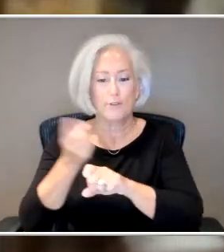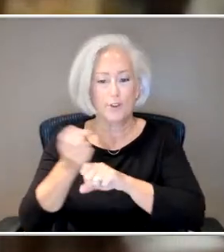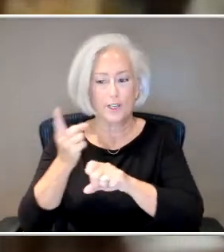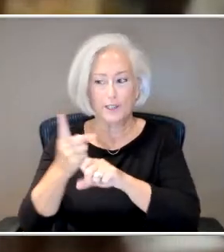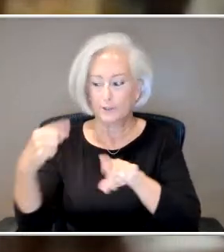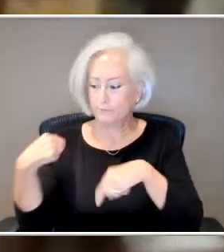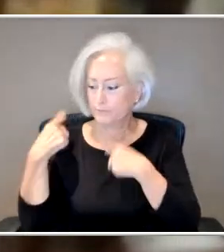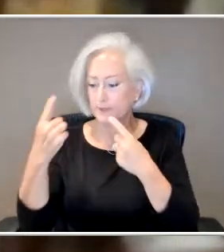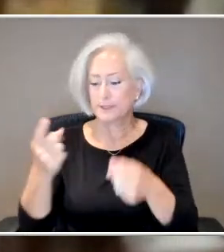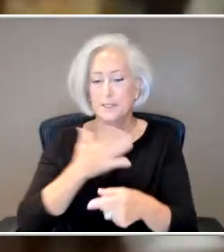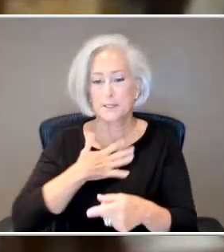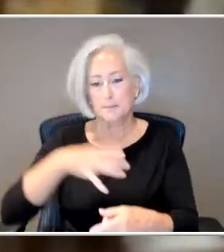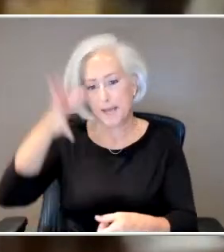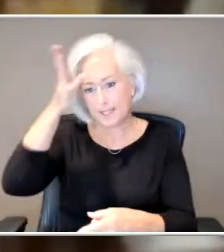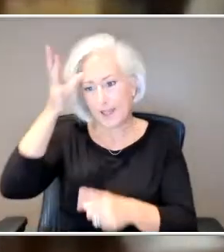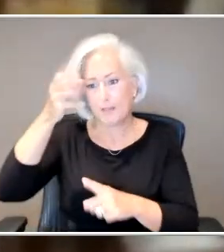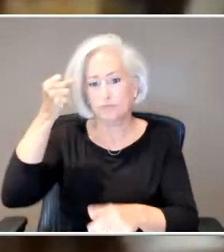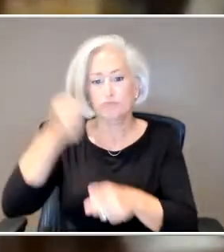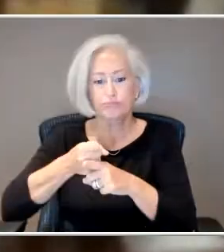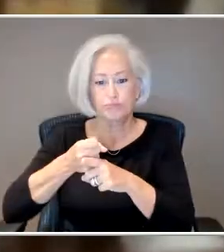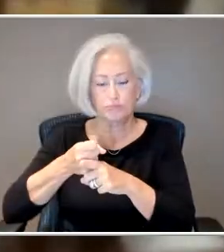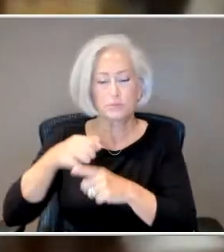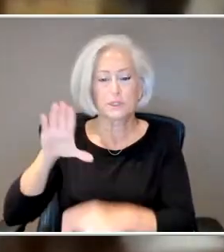Dad contracted the disease.